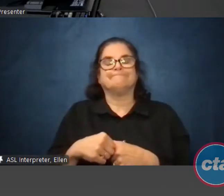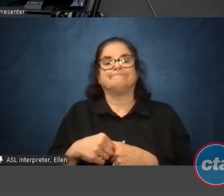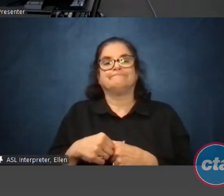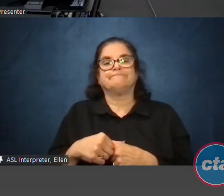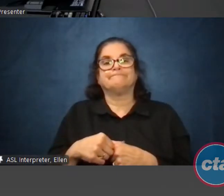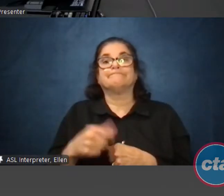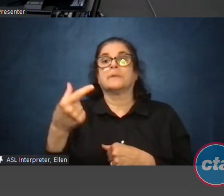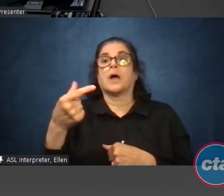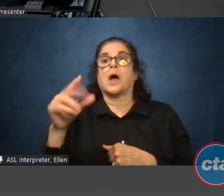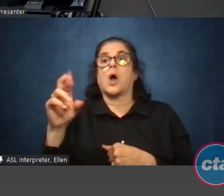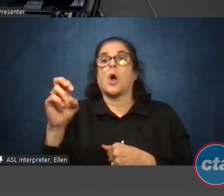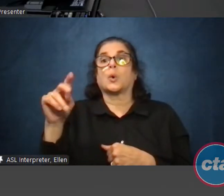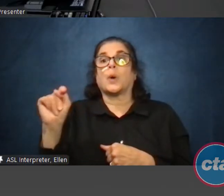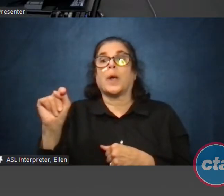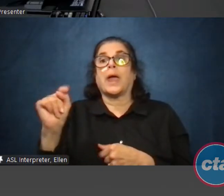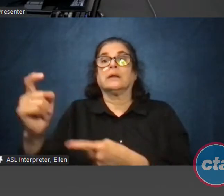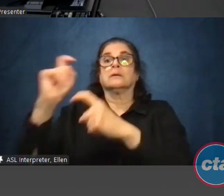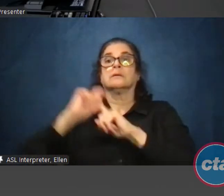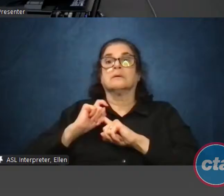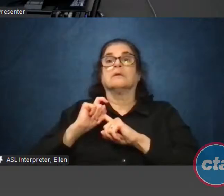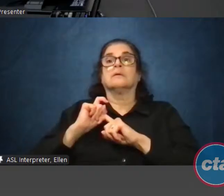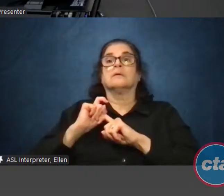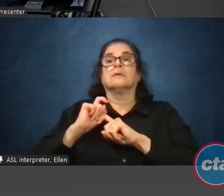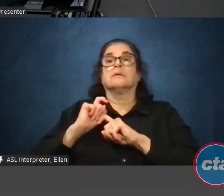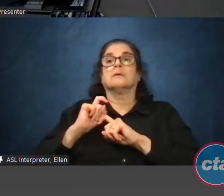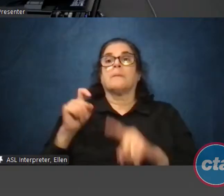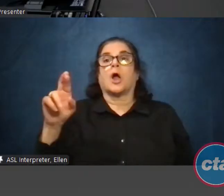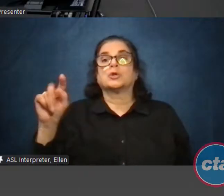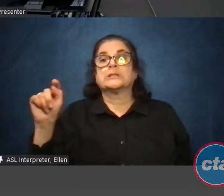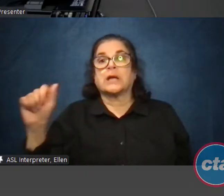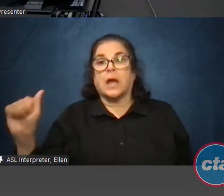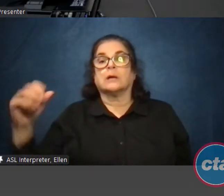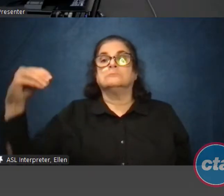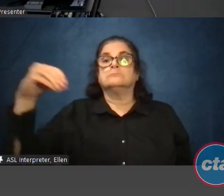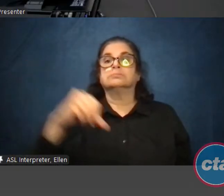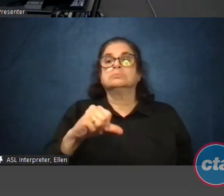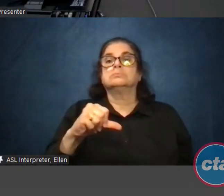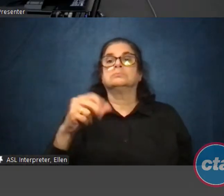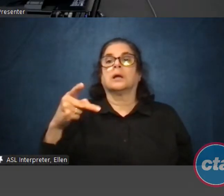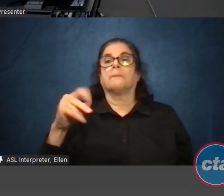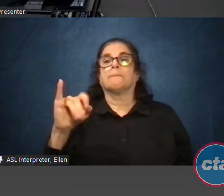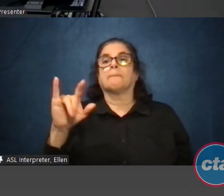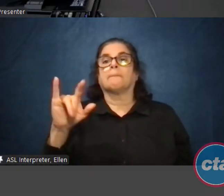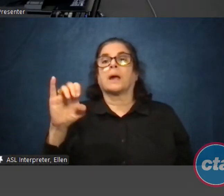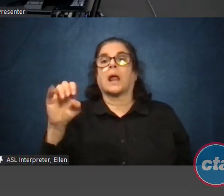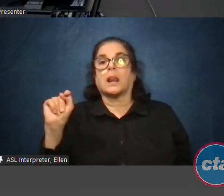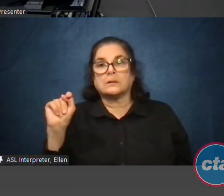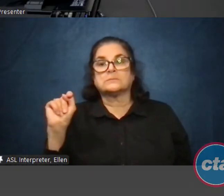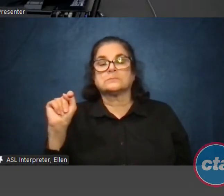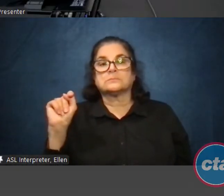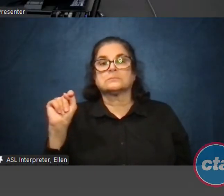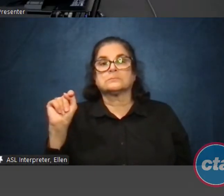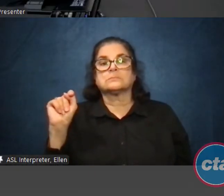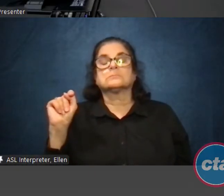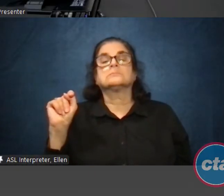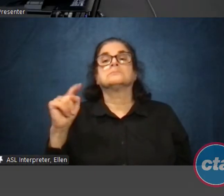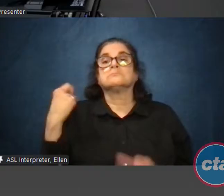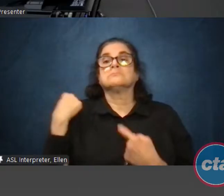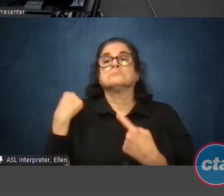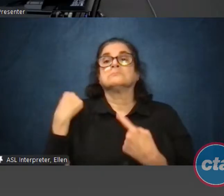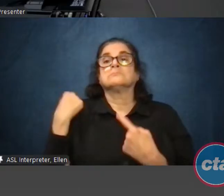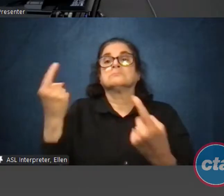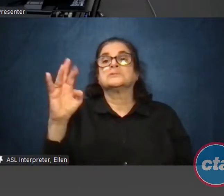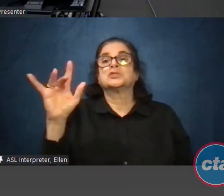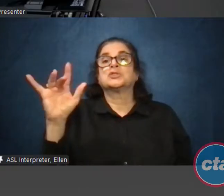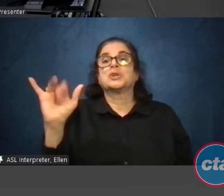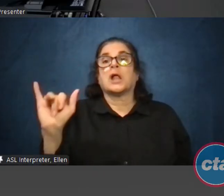from RTA to pay for a pilot rollout. And since July 2022,